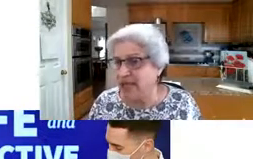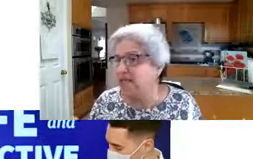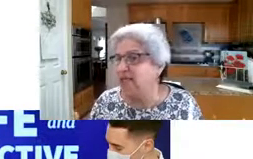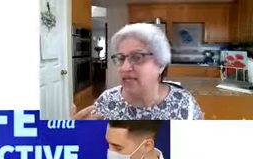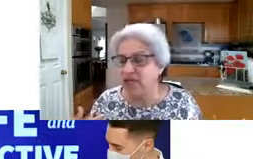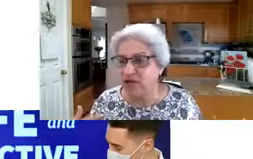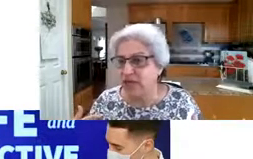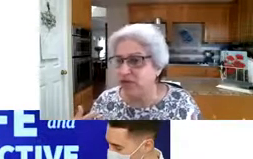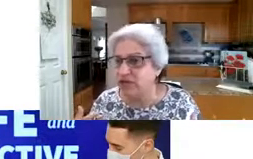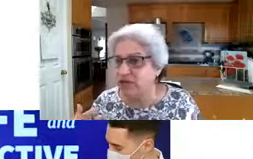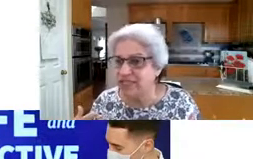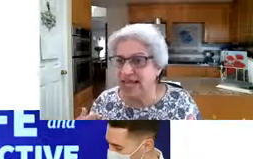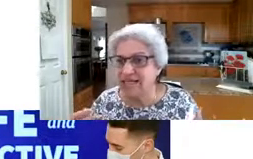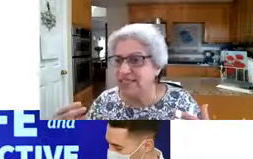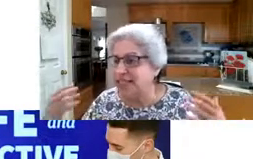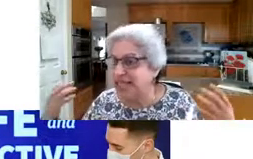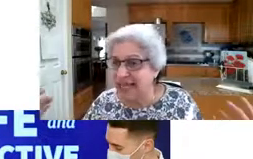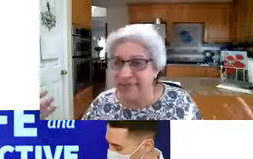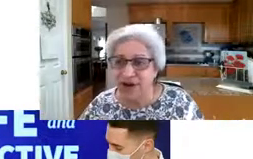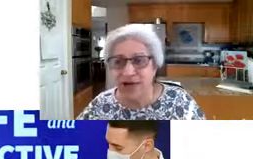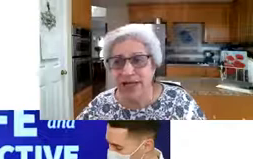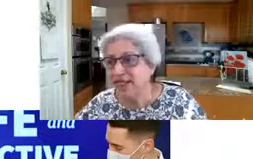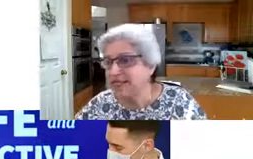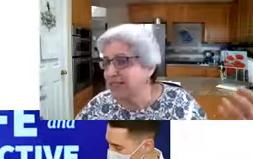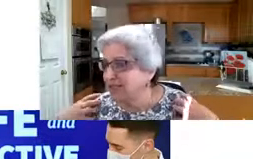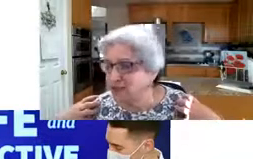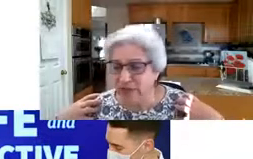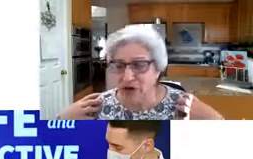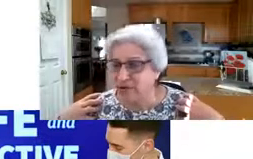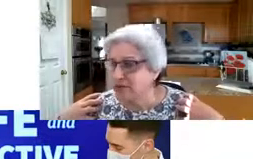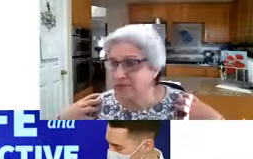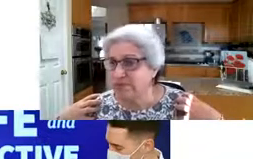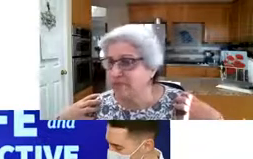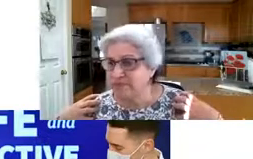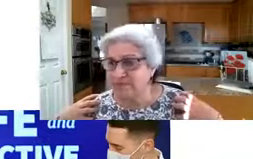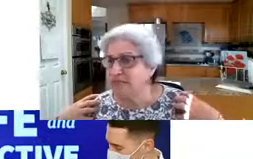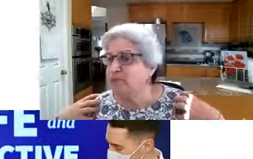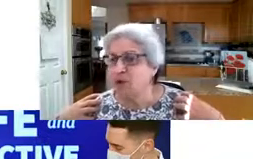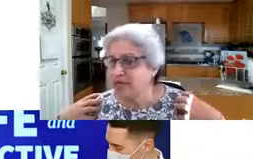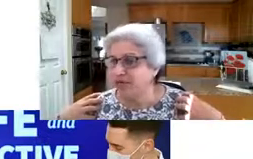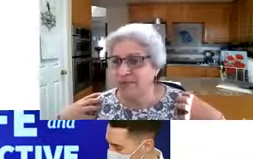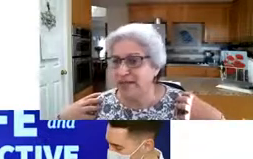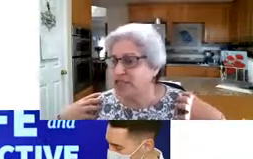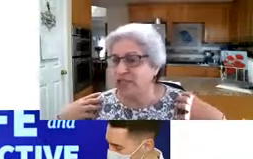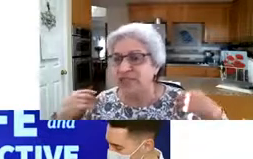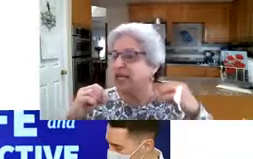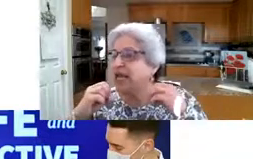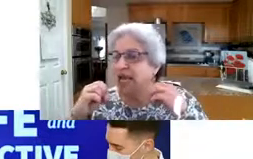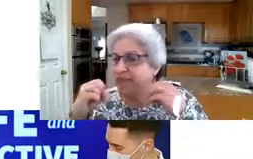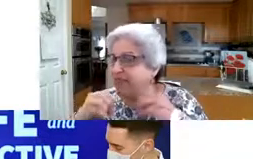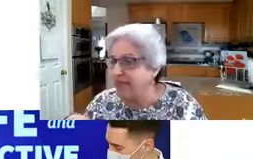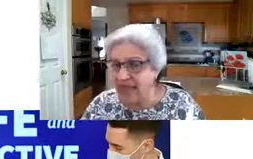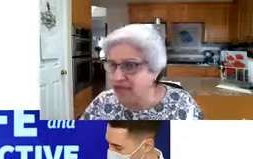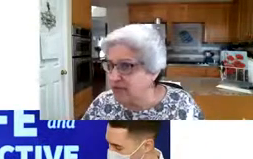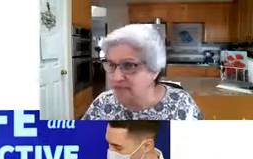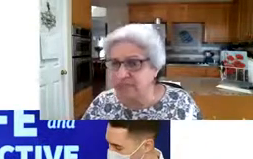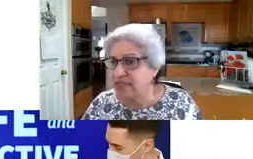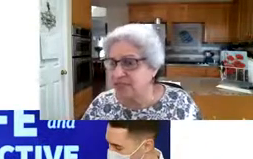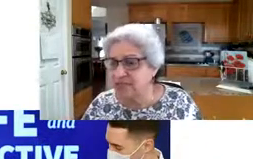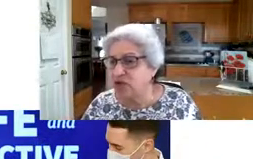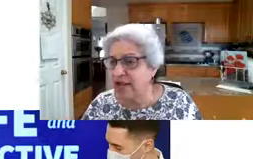same way, that, you know, they're designed to get in there, deliver their important information, and then